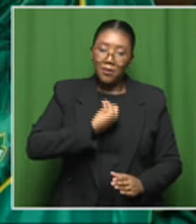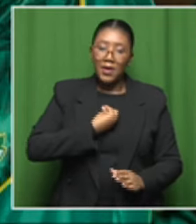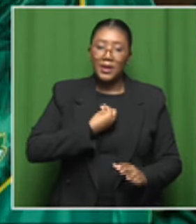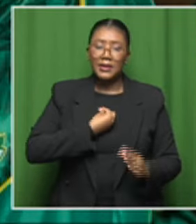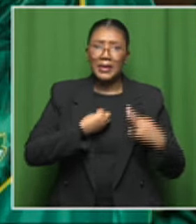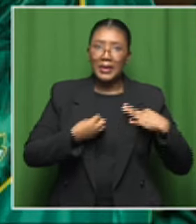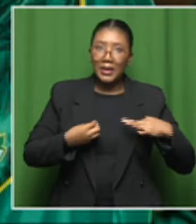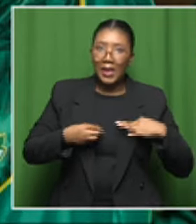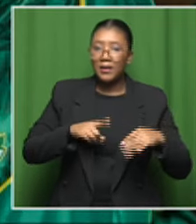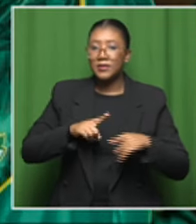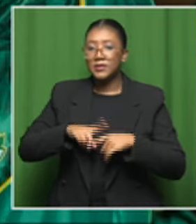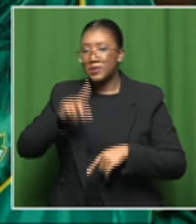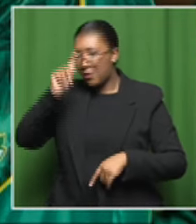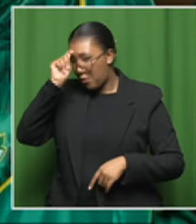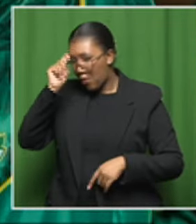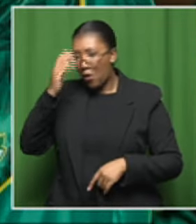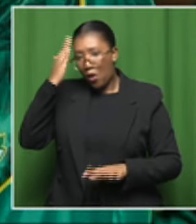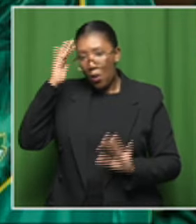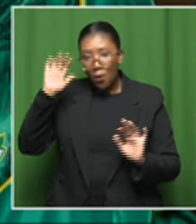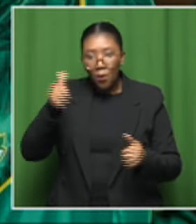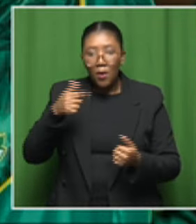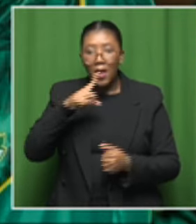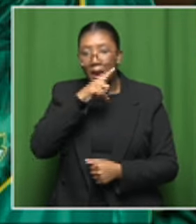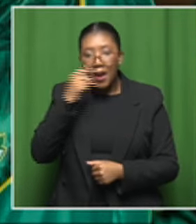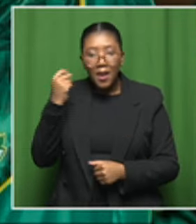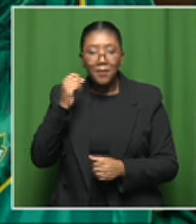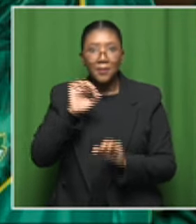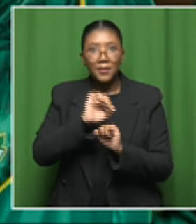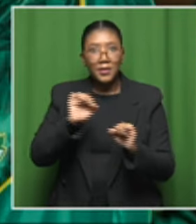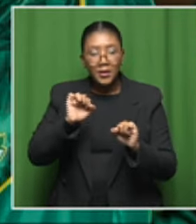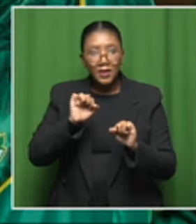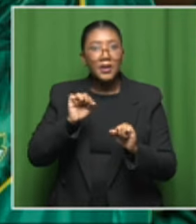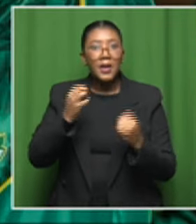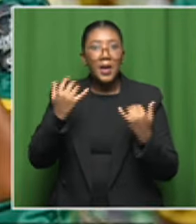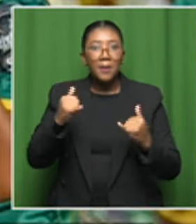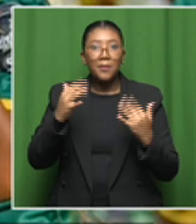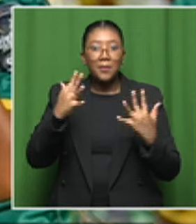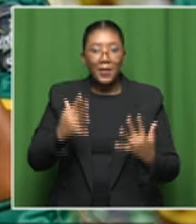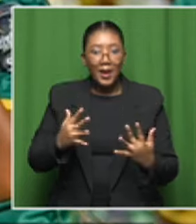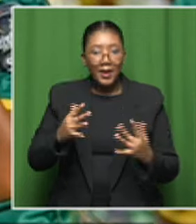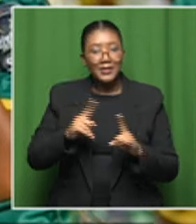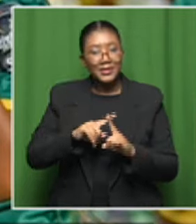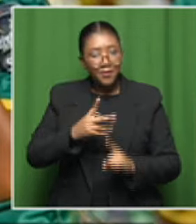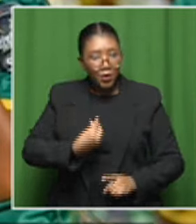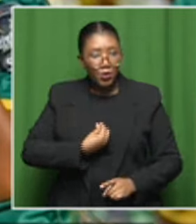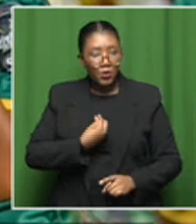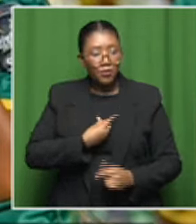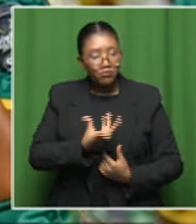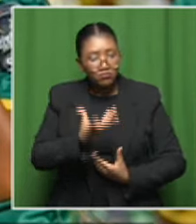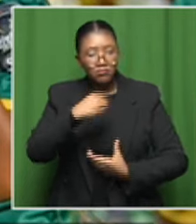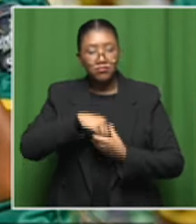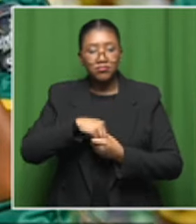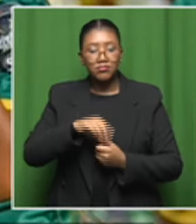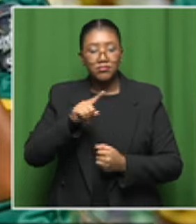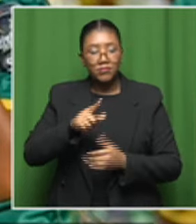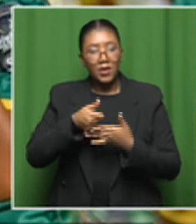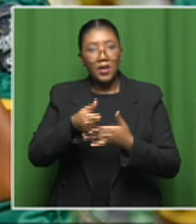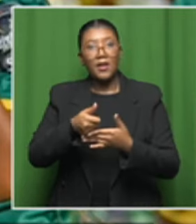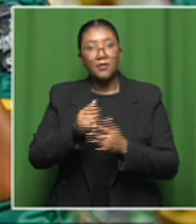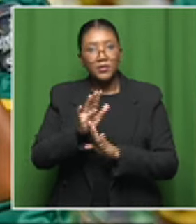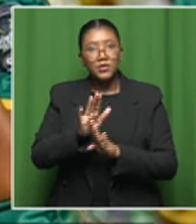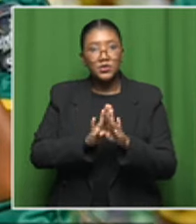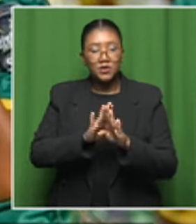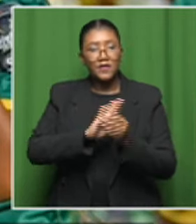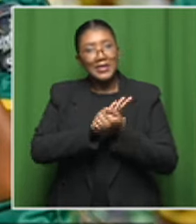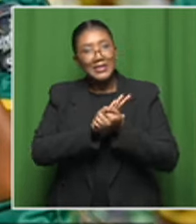names of, many players, not just the more mature and well-known players. Yeah. How do we make sure that in your development structures and in your